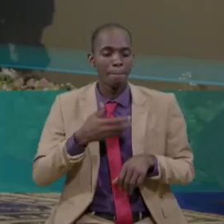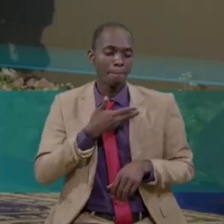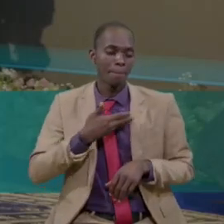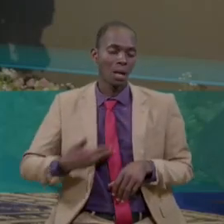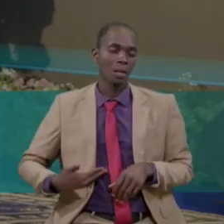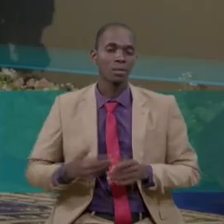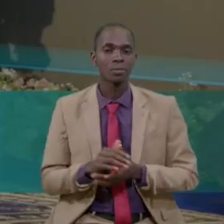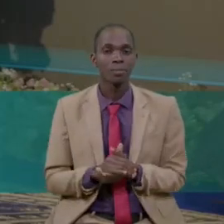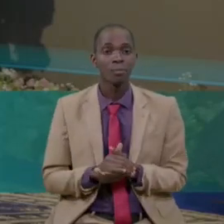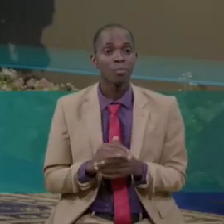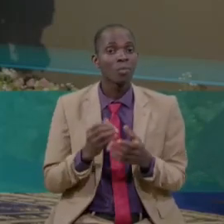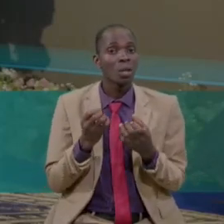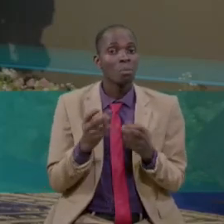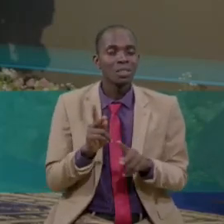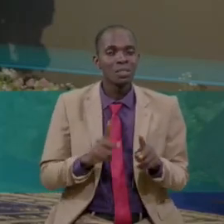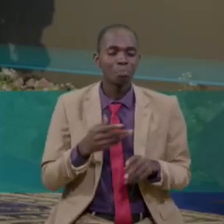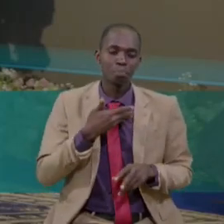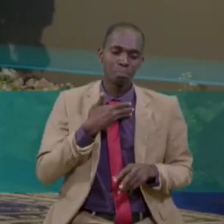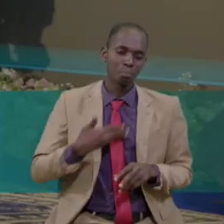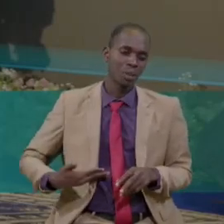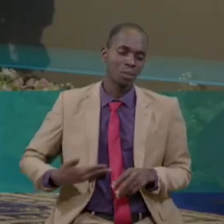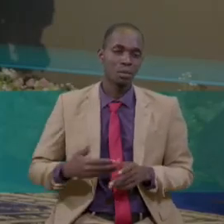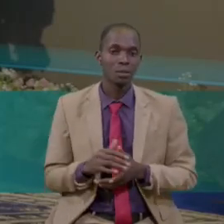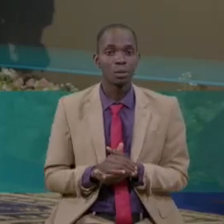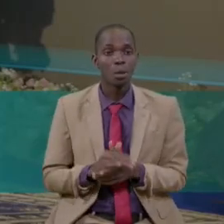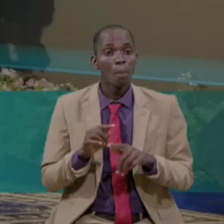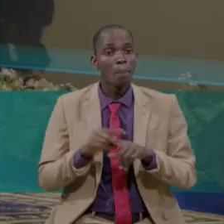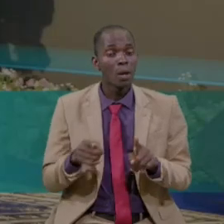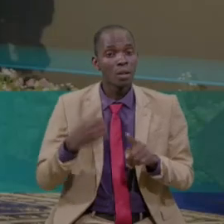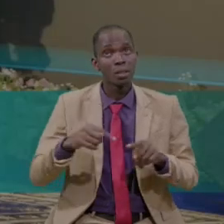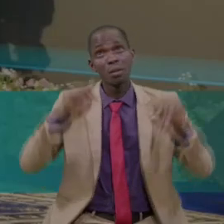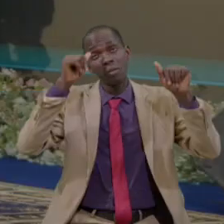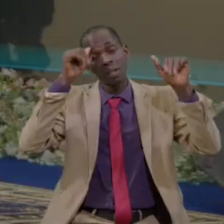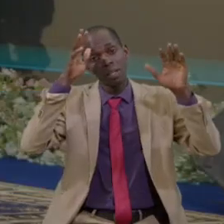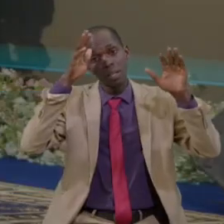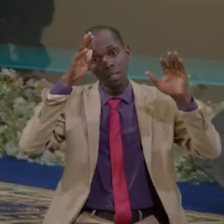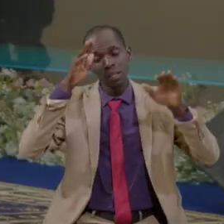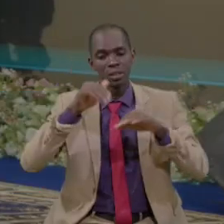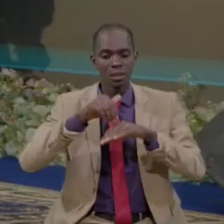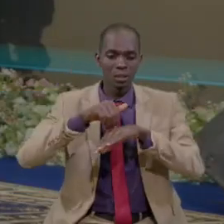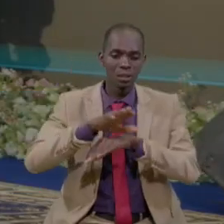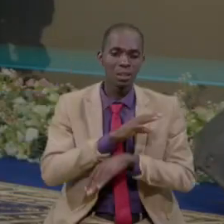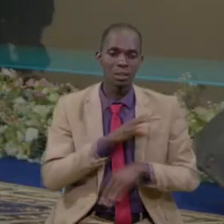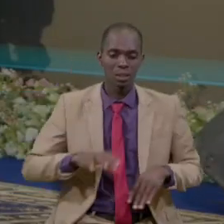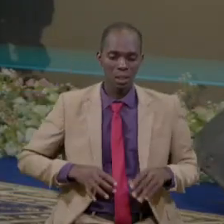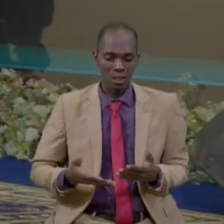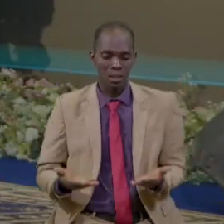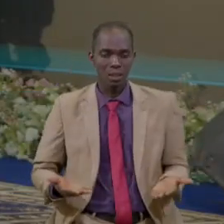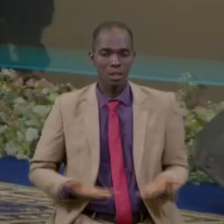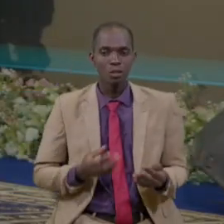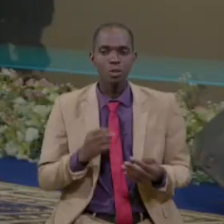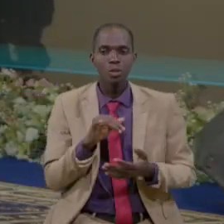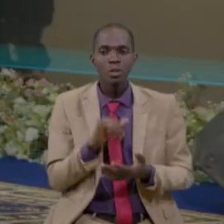our hearts, but the Father sent him here so that he will heal